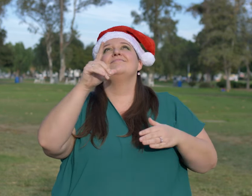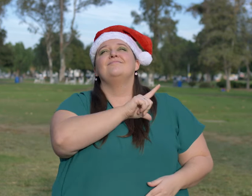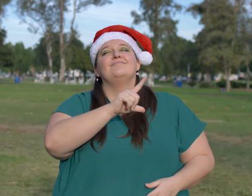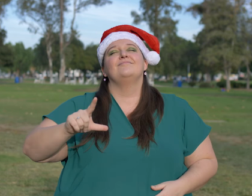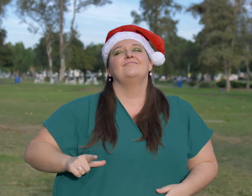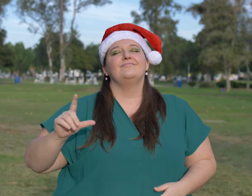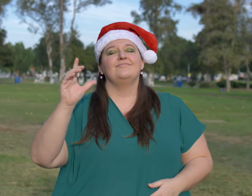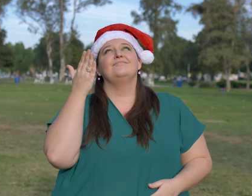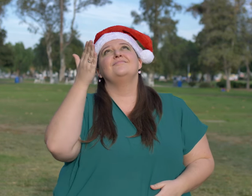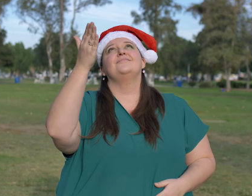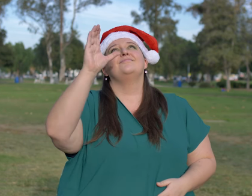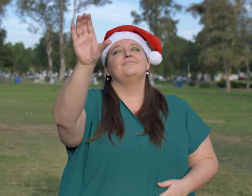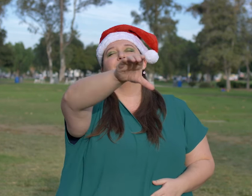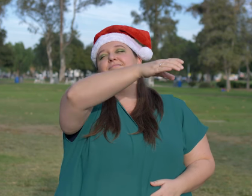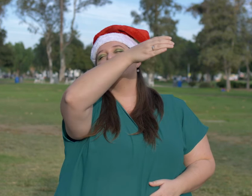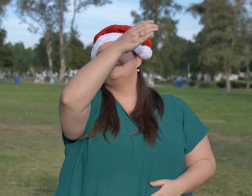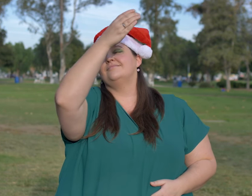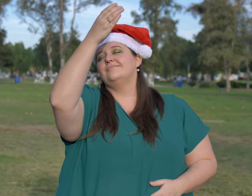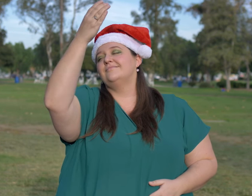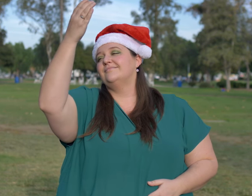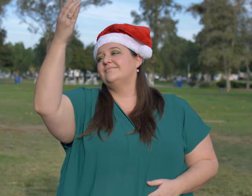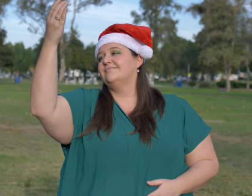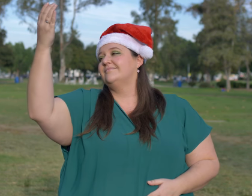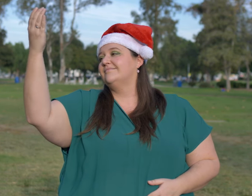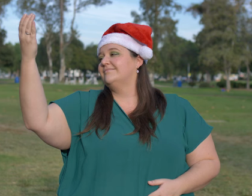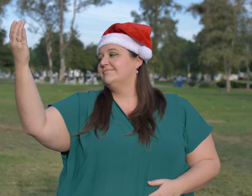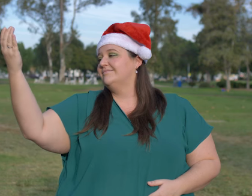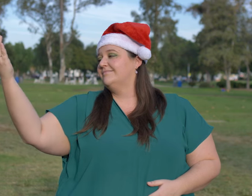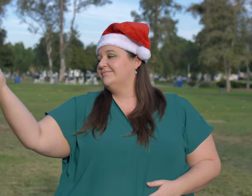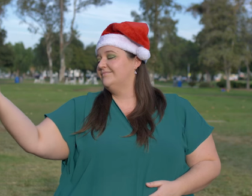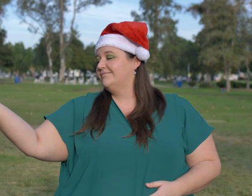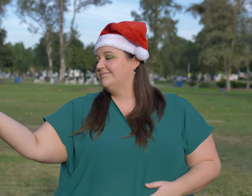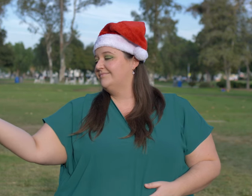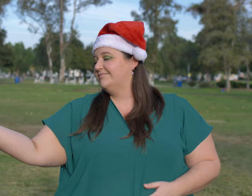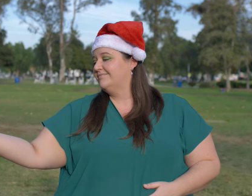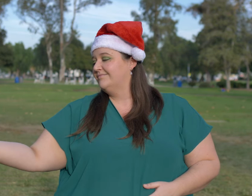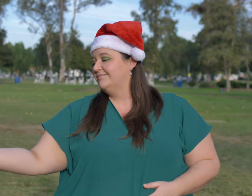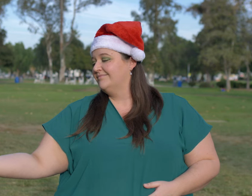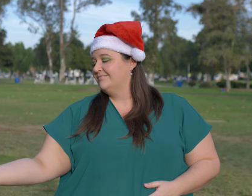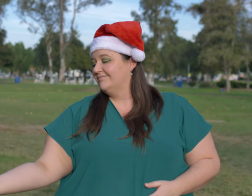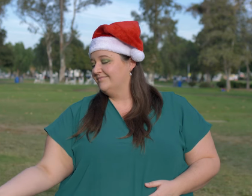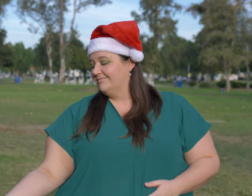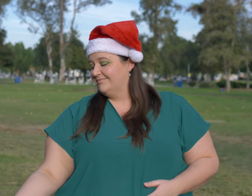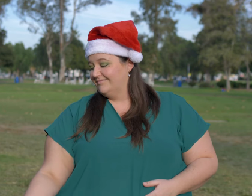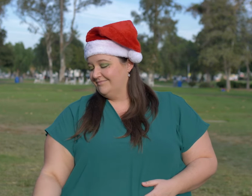mind. It's about our Lord and Savior Christmas time.